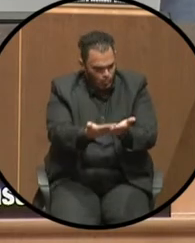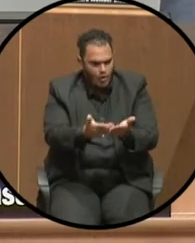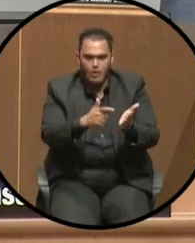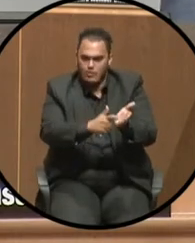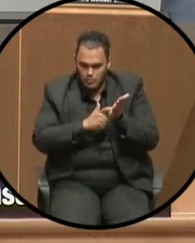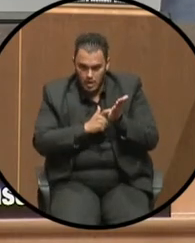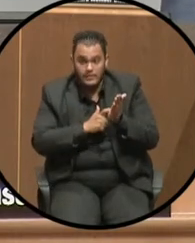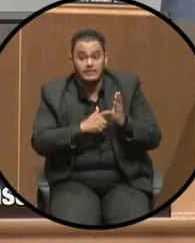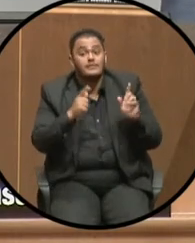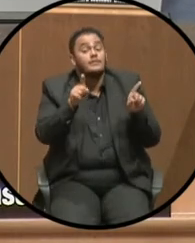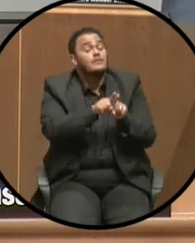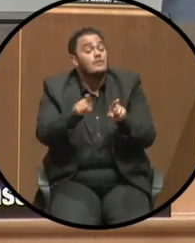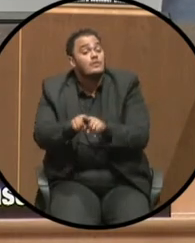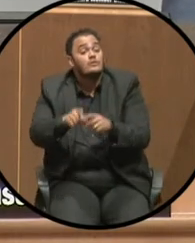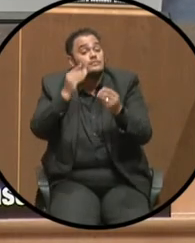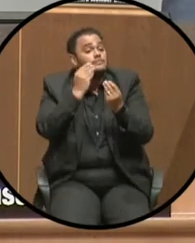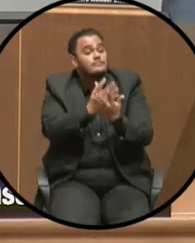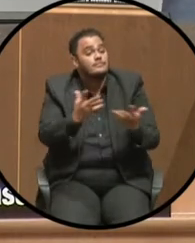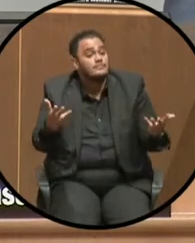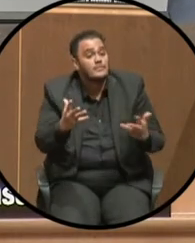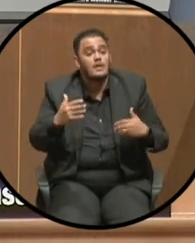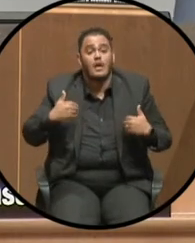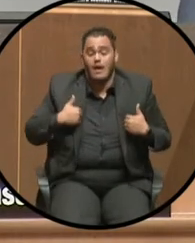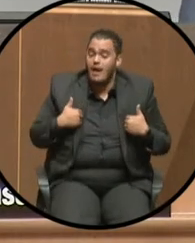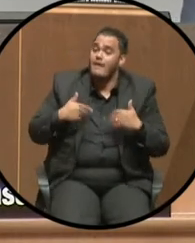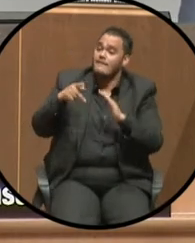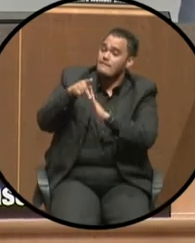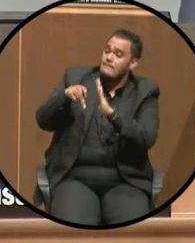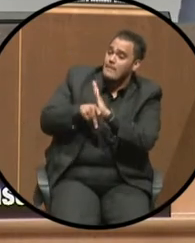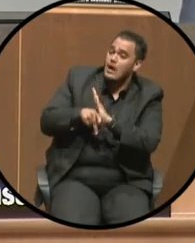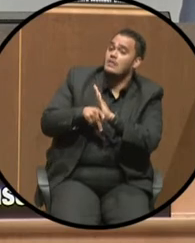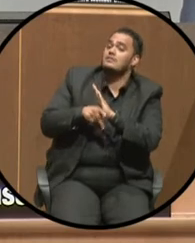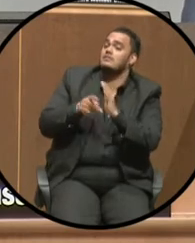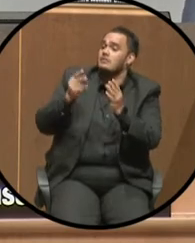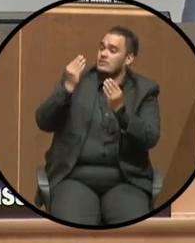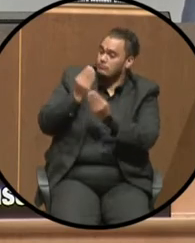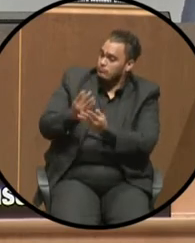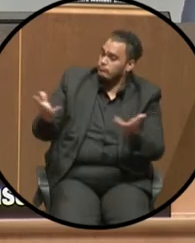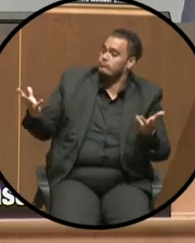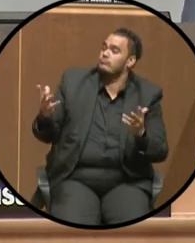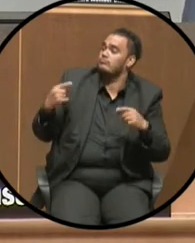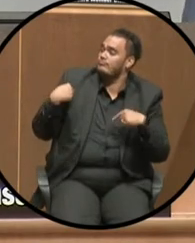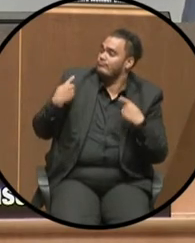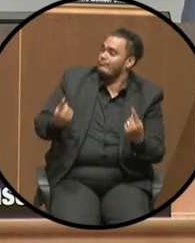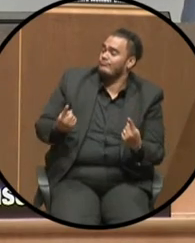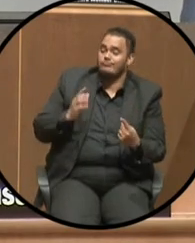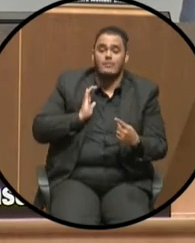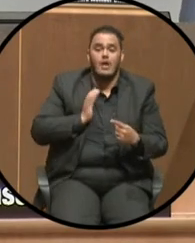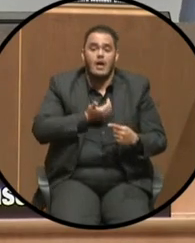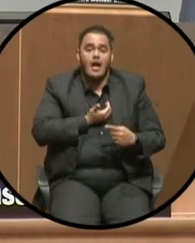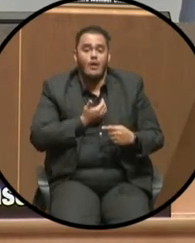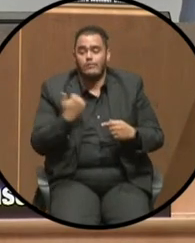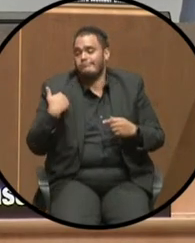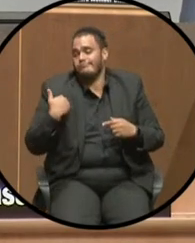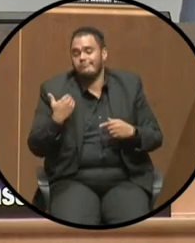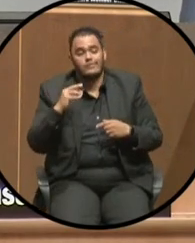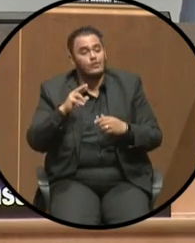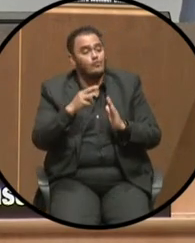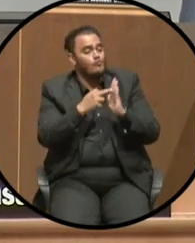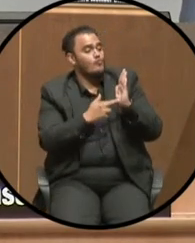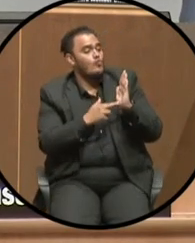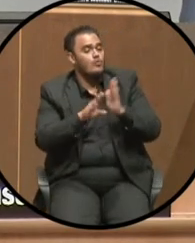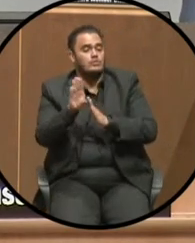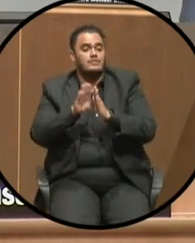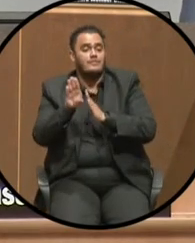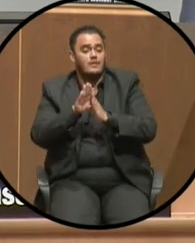also mention, and the policy has been published since our last rule development workshop and available